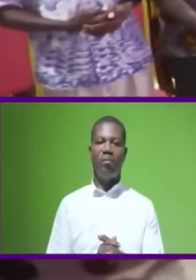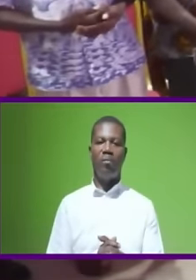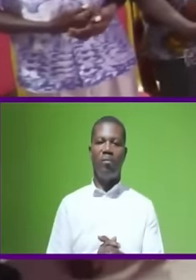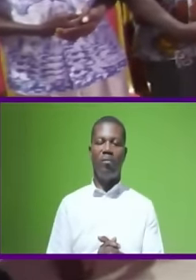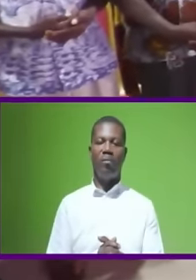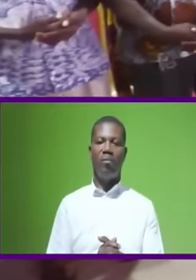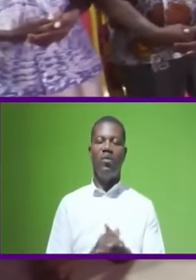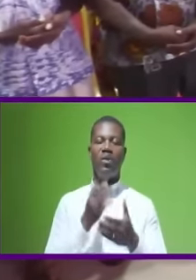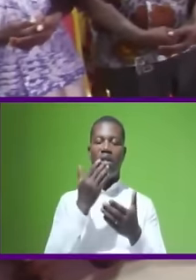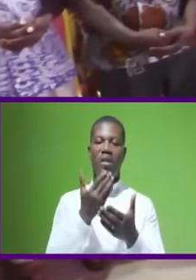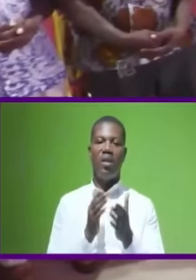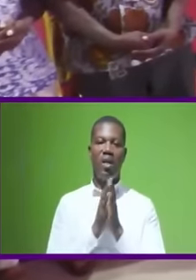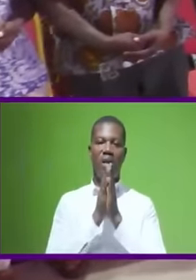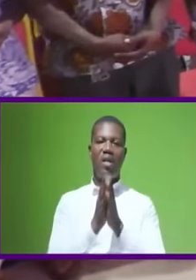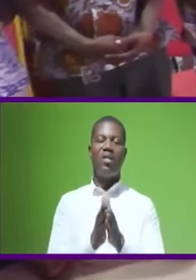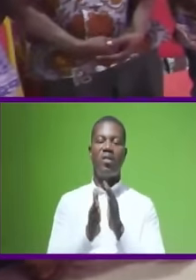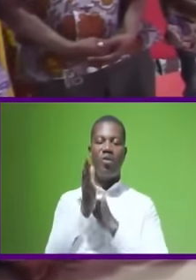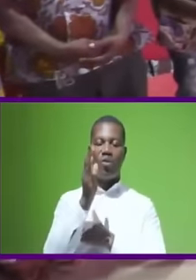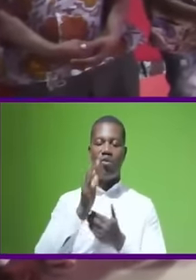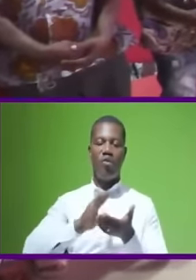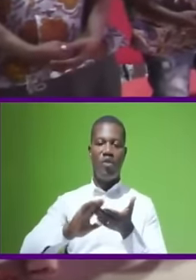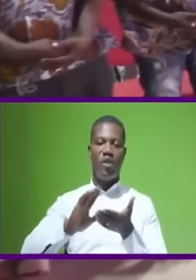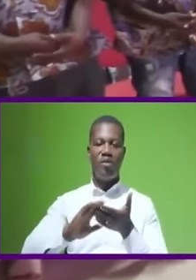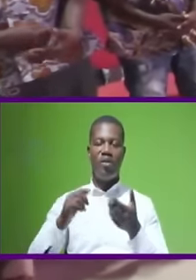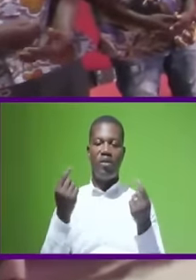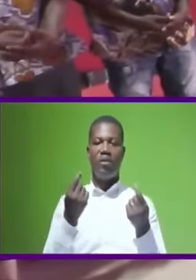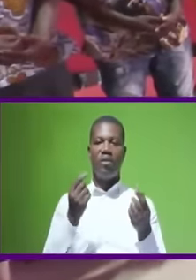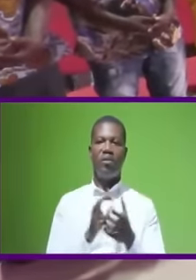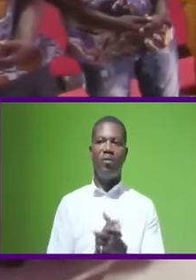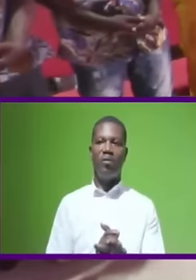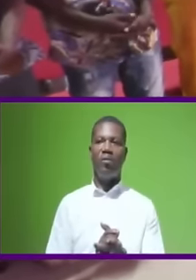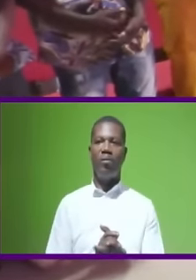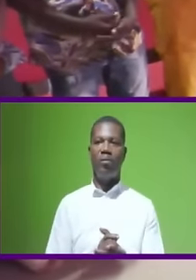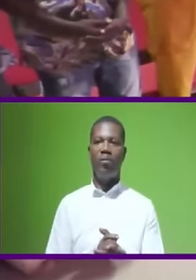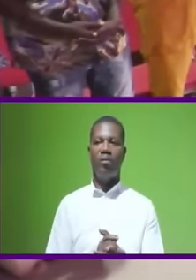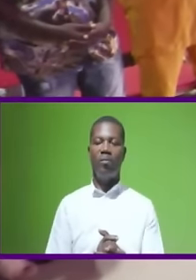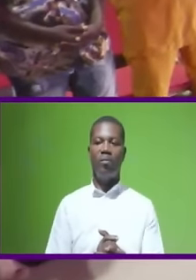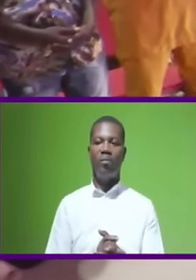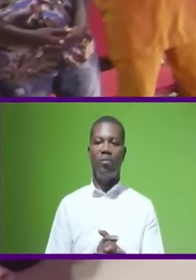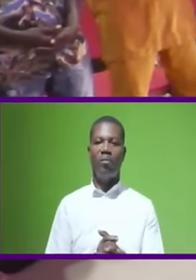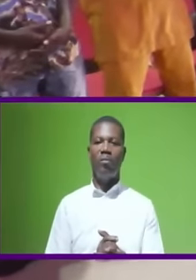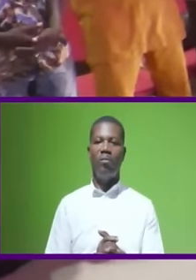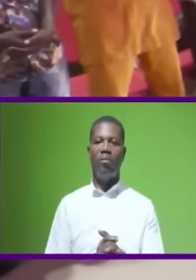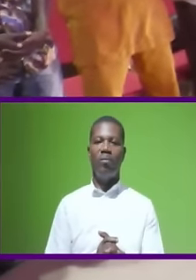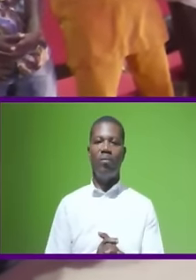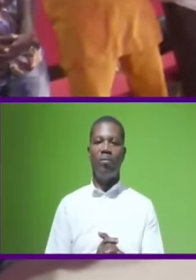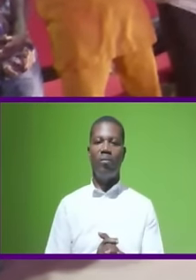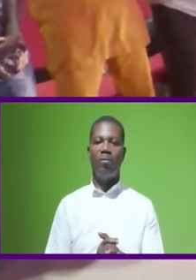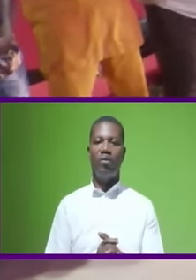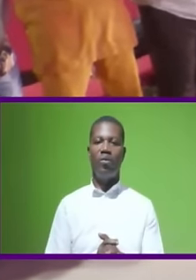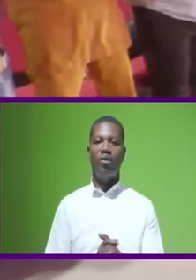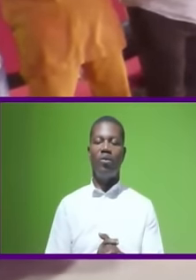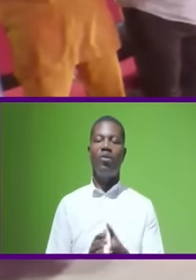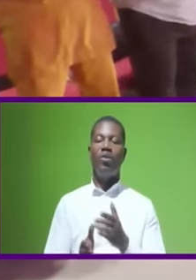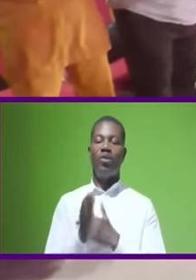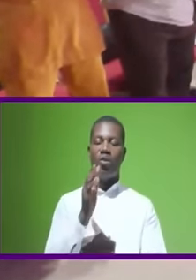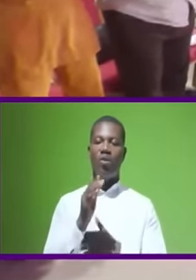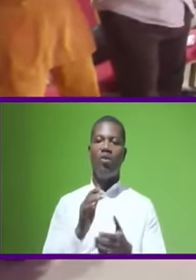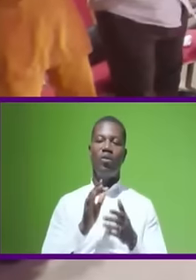Sre adom nyame. Sre adum nyamia wuye wa wuye